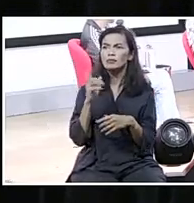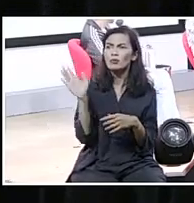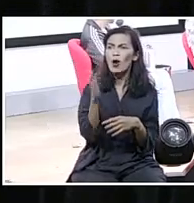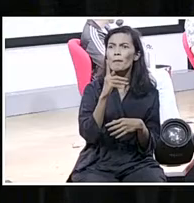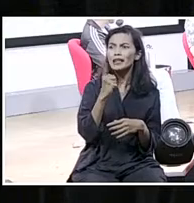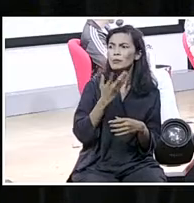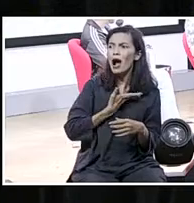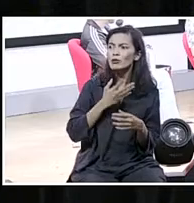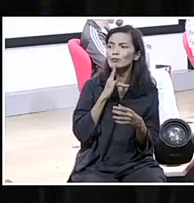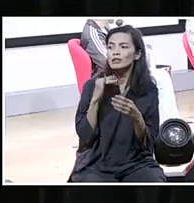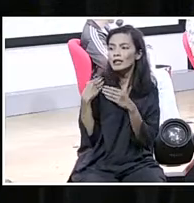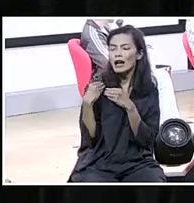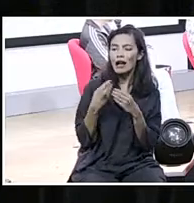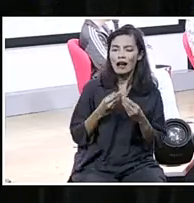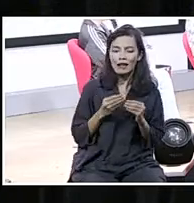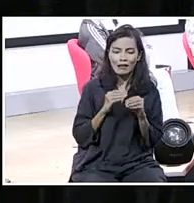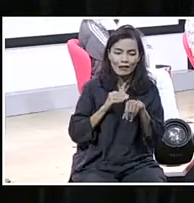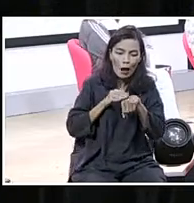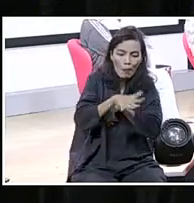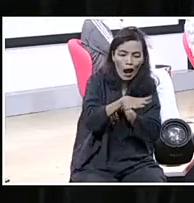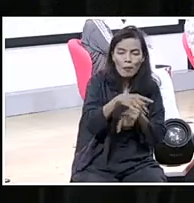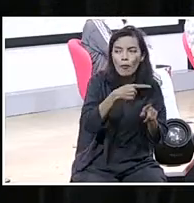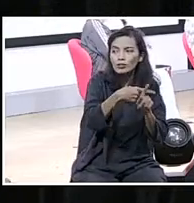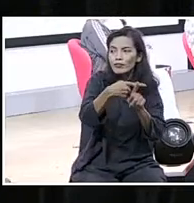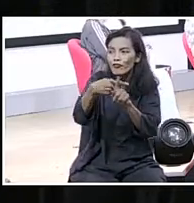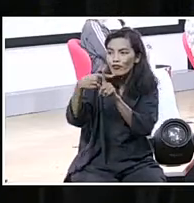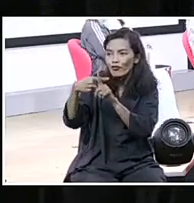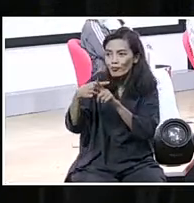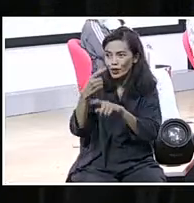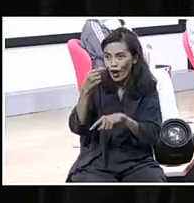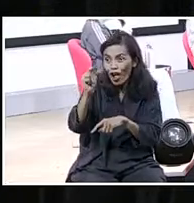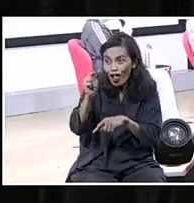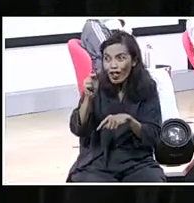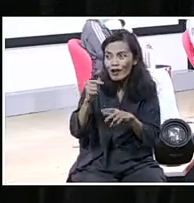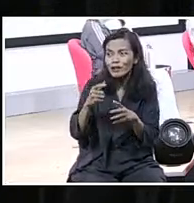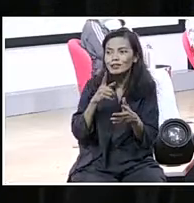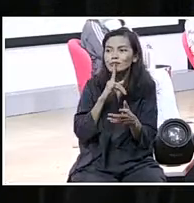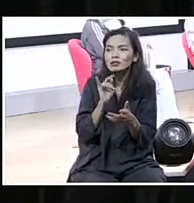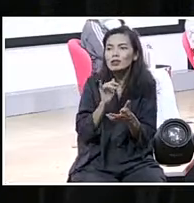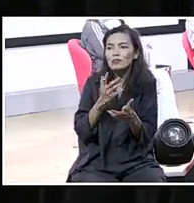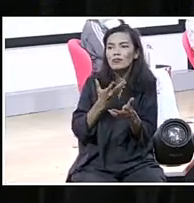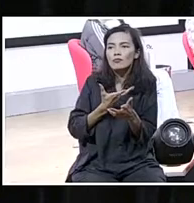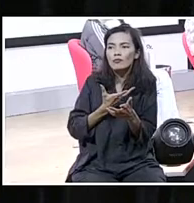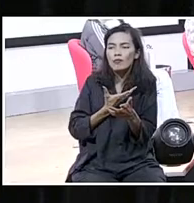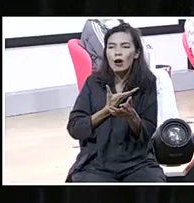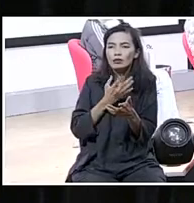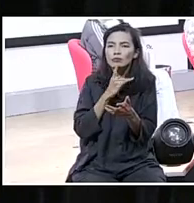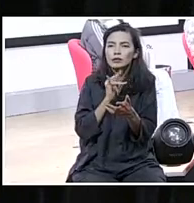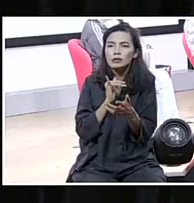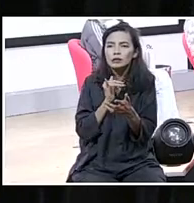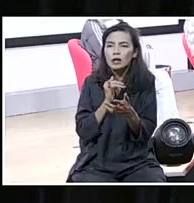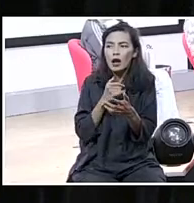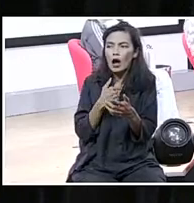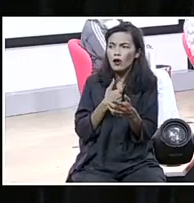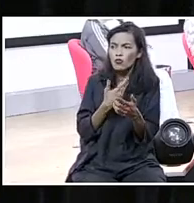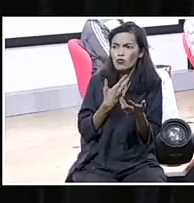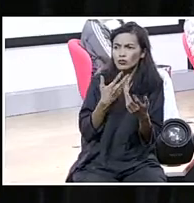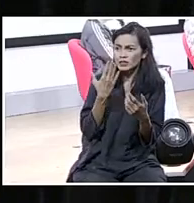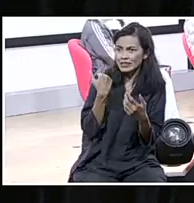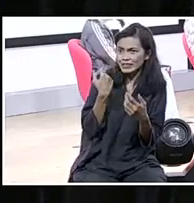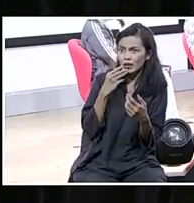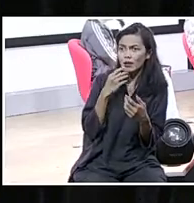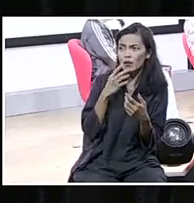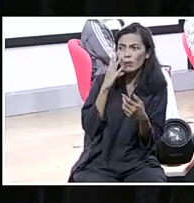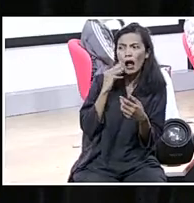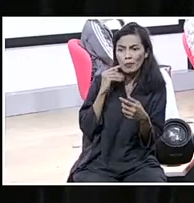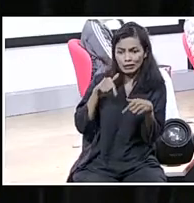imprint. And, you know, whenever I have that opportunity, I do that, much like, you know, Crystal and I have done here in